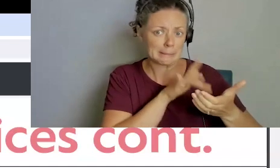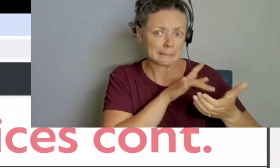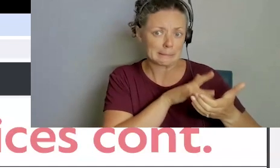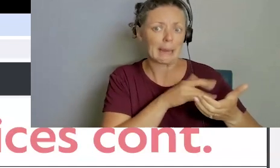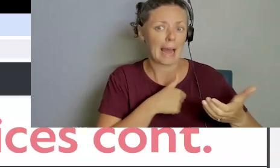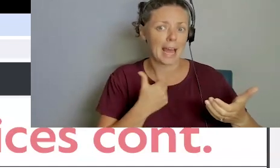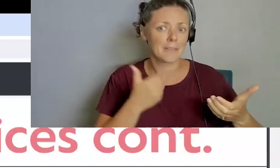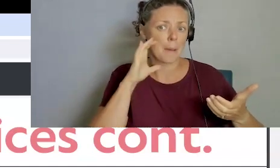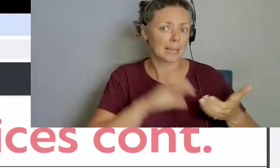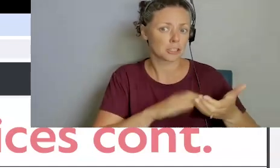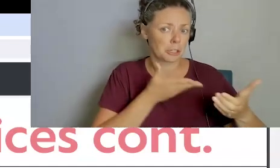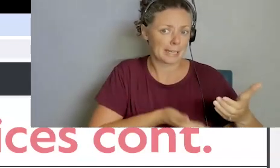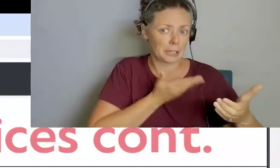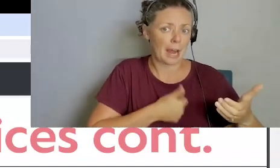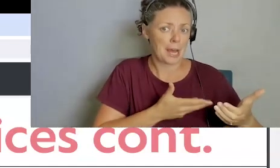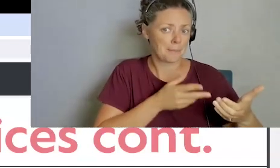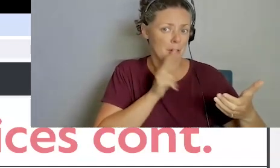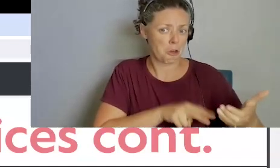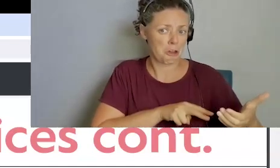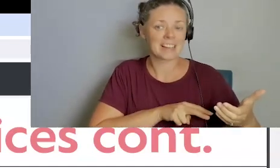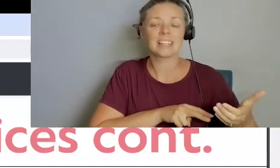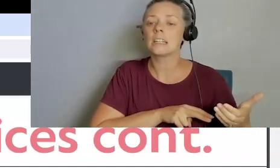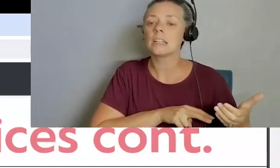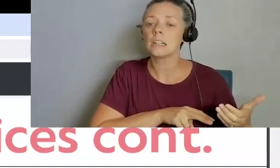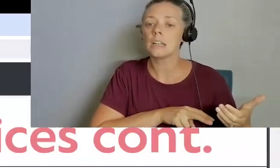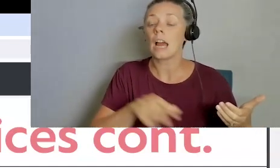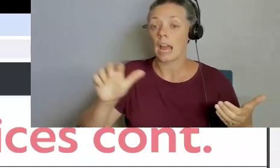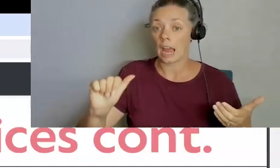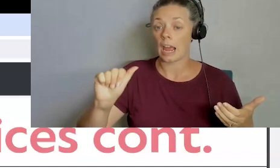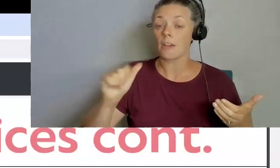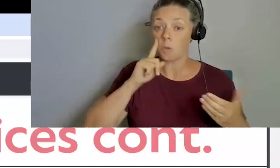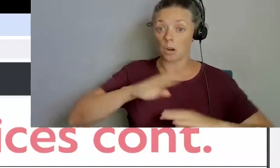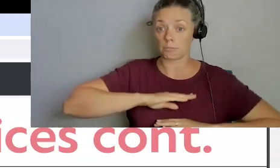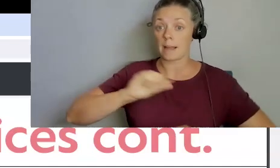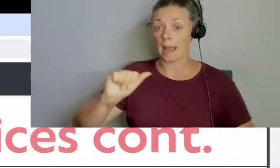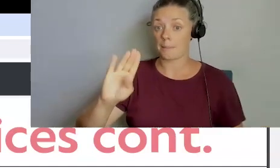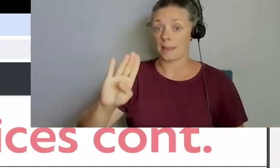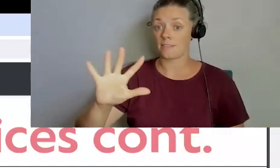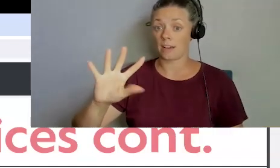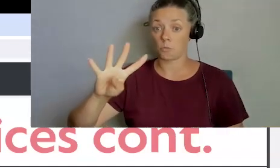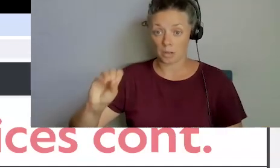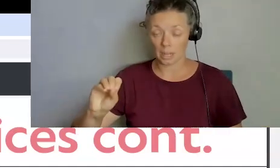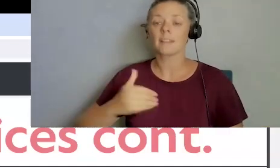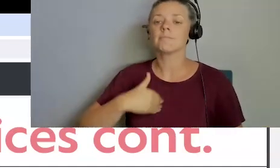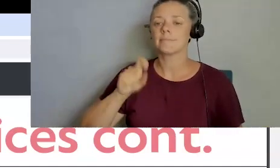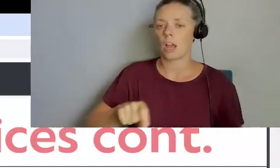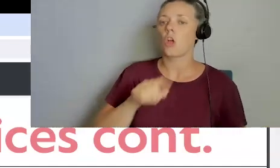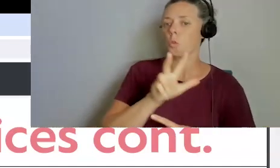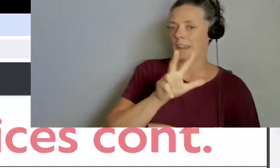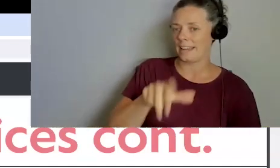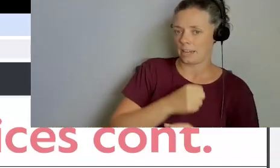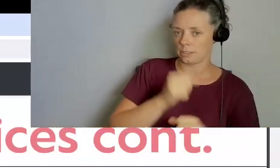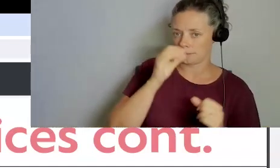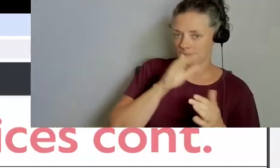here. So like I said, AB 540, to meet the AB 540 or the 3 years of education is have 3 years